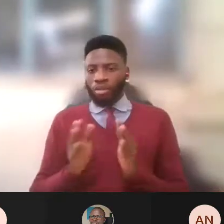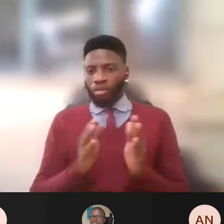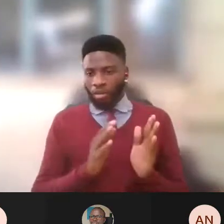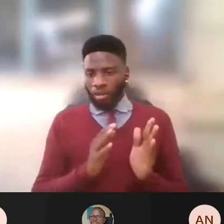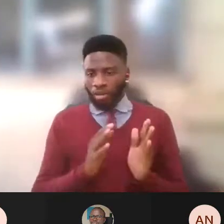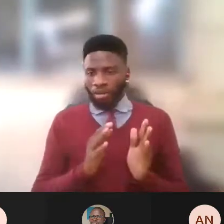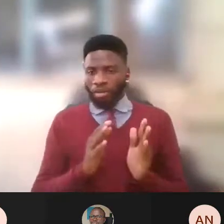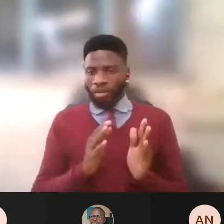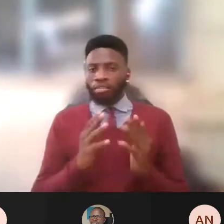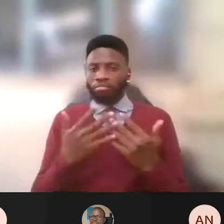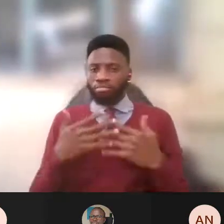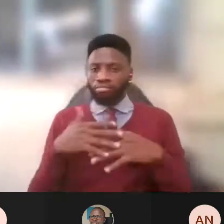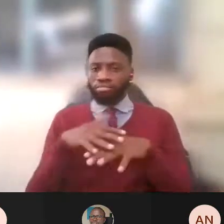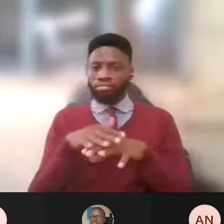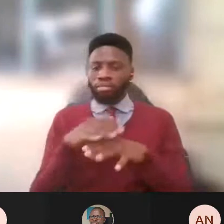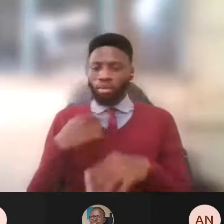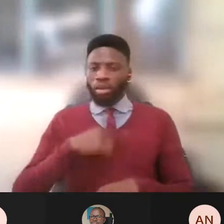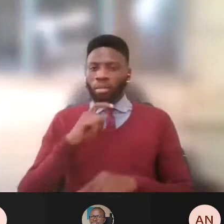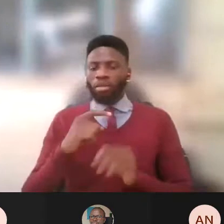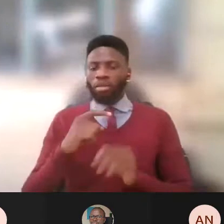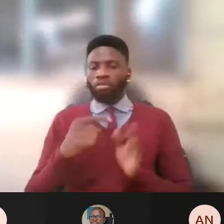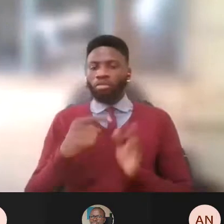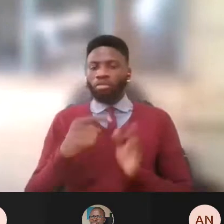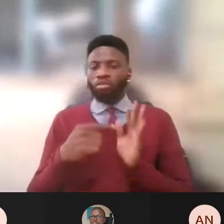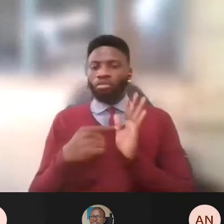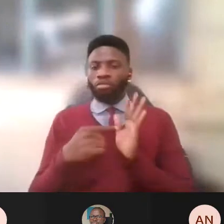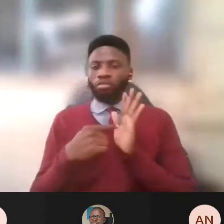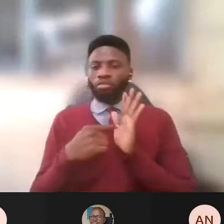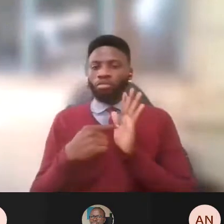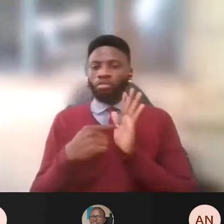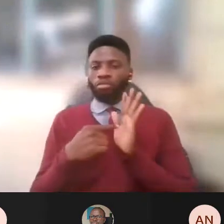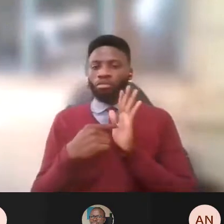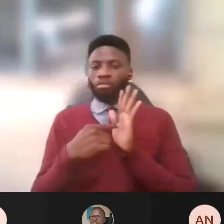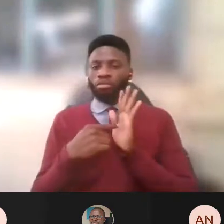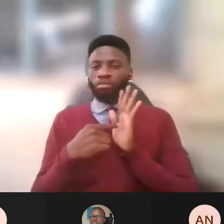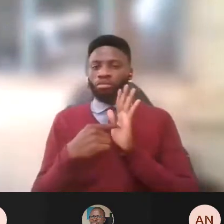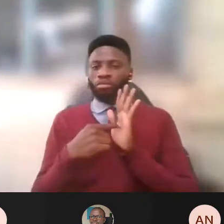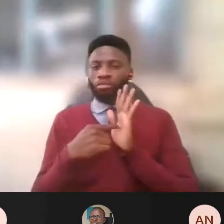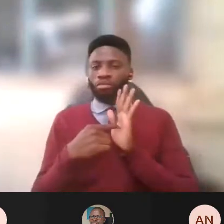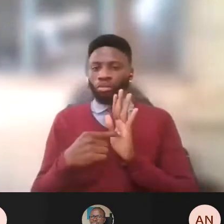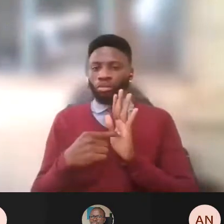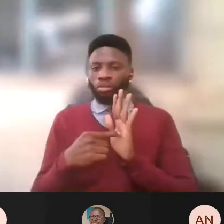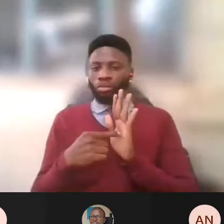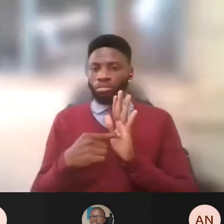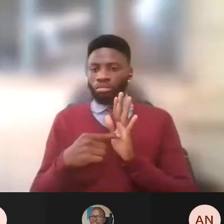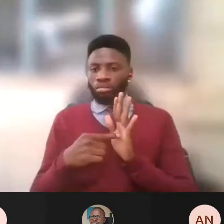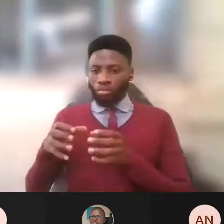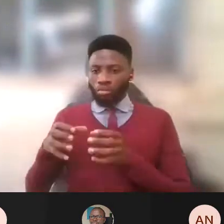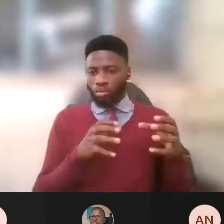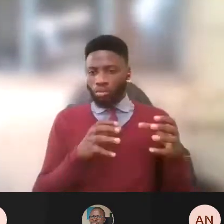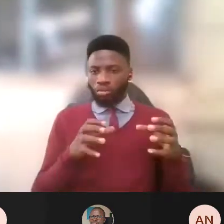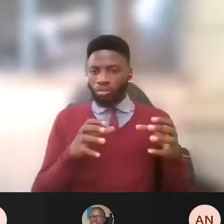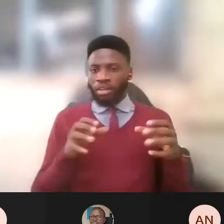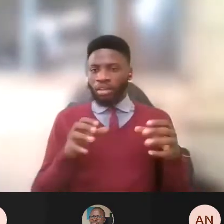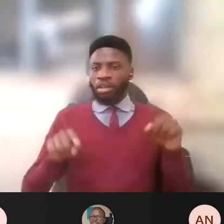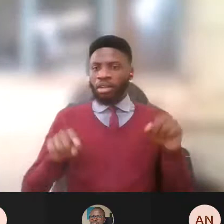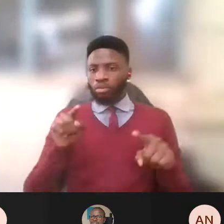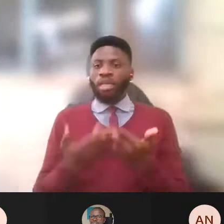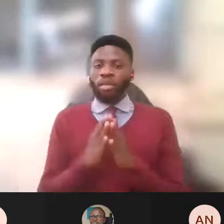software development, sales representative. So these are the roles which you'll be learning for. Project management skills,